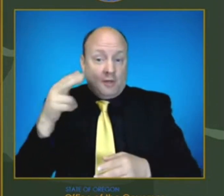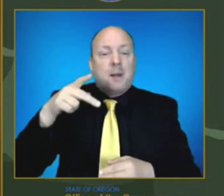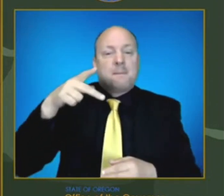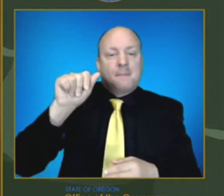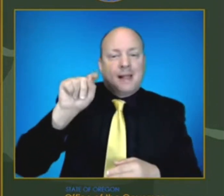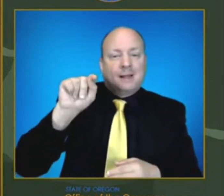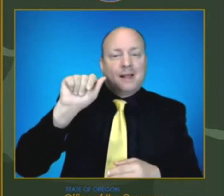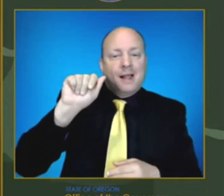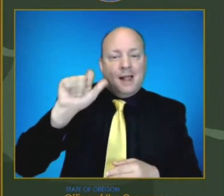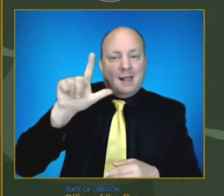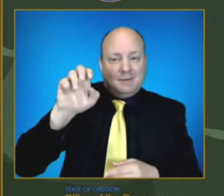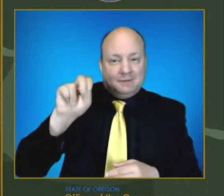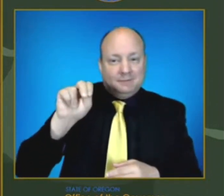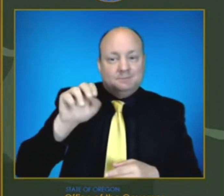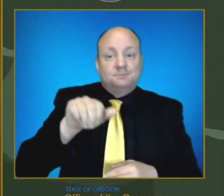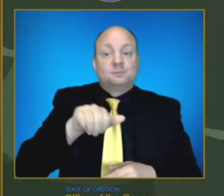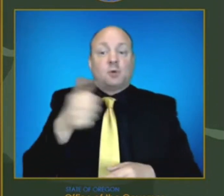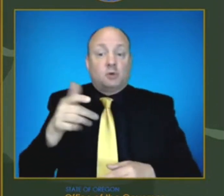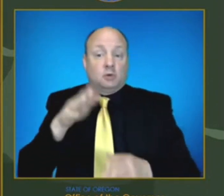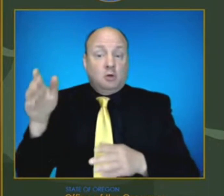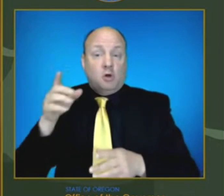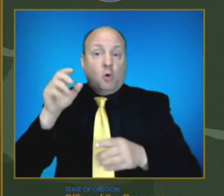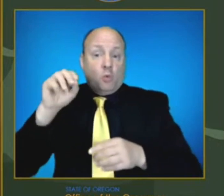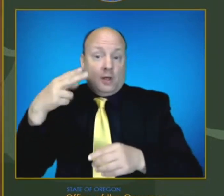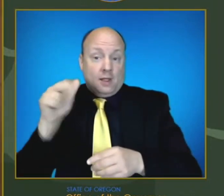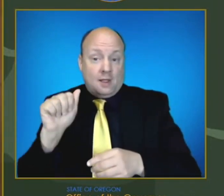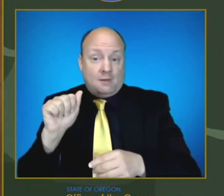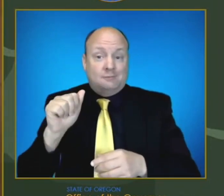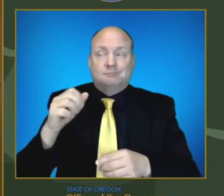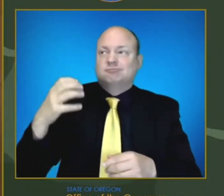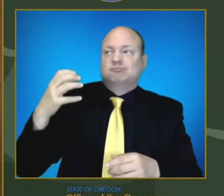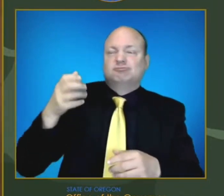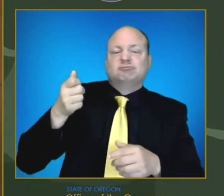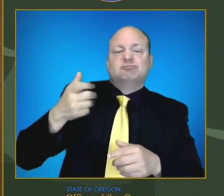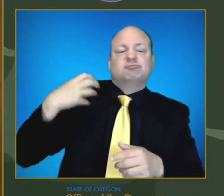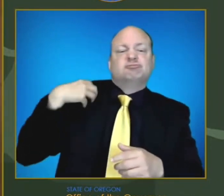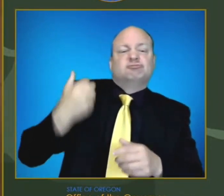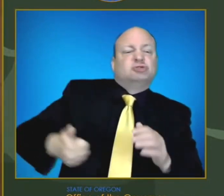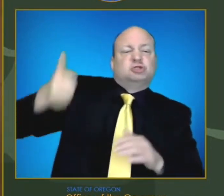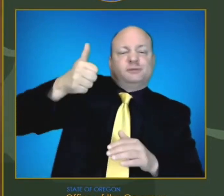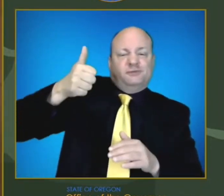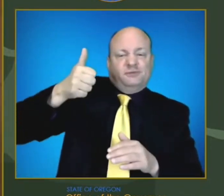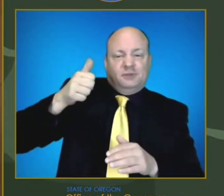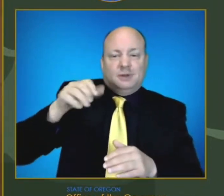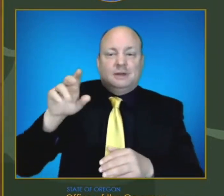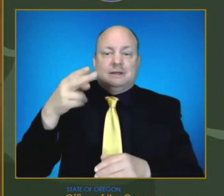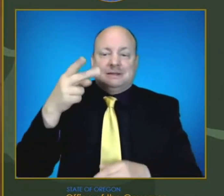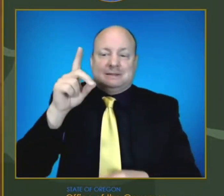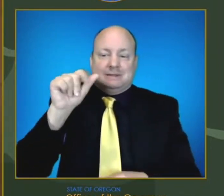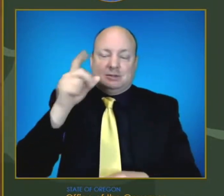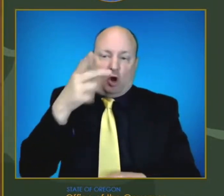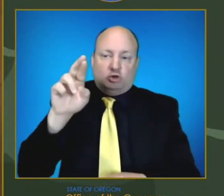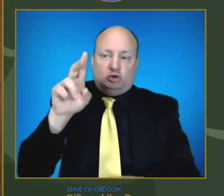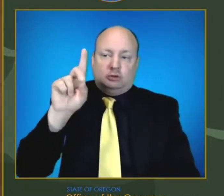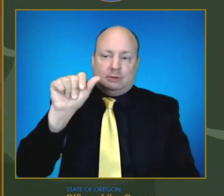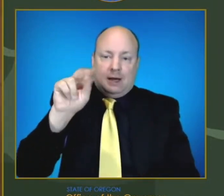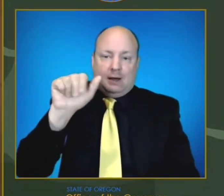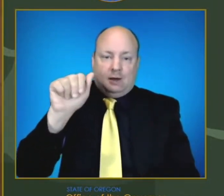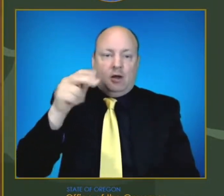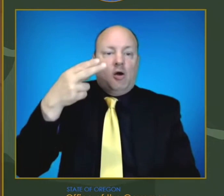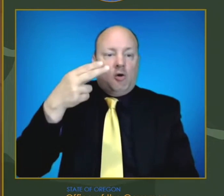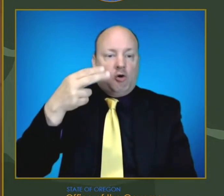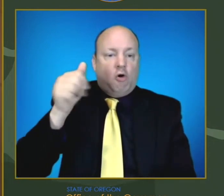Harganani, OHA's Chief Medical Officer, Barry Pack, Director of the Oregon Lottery, and